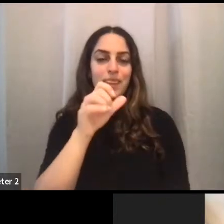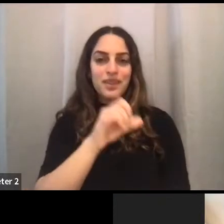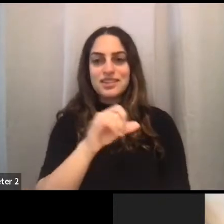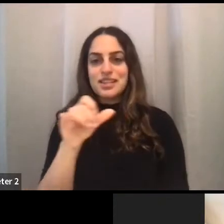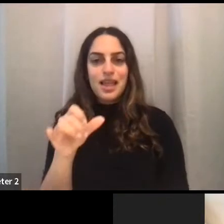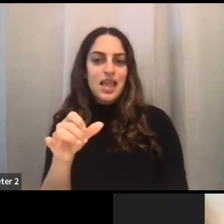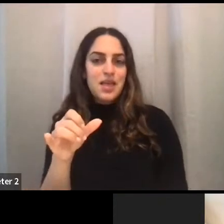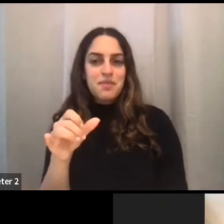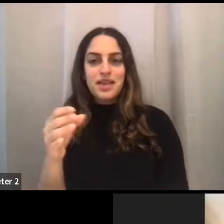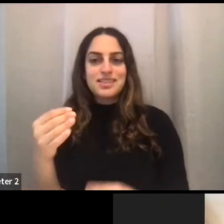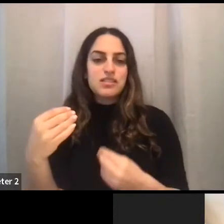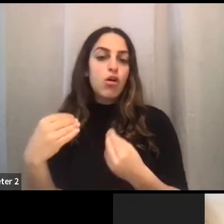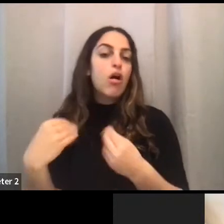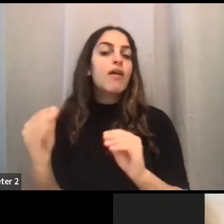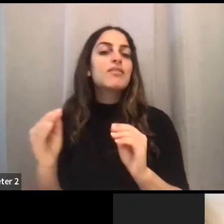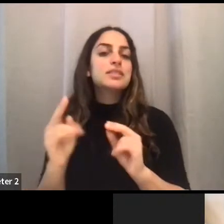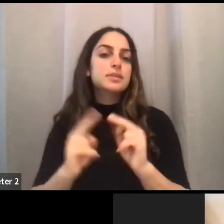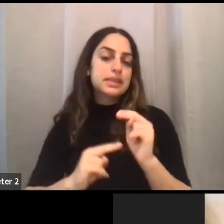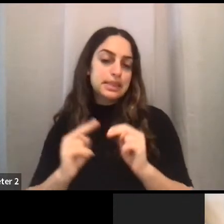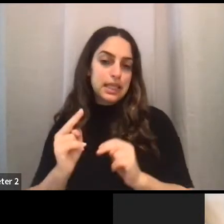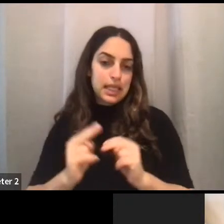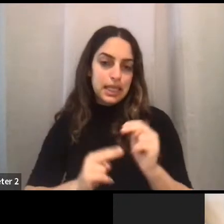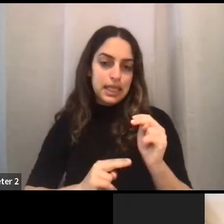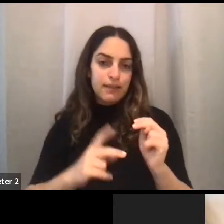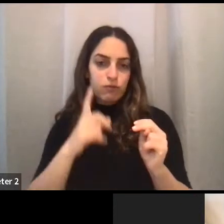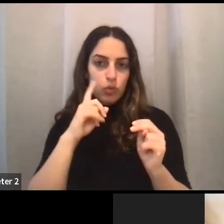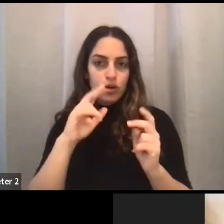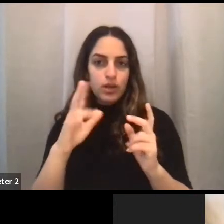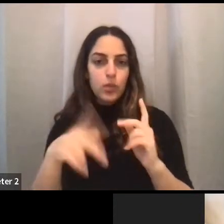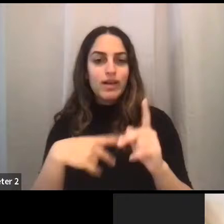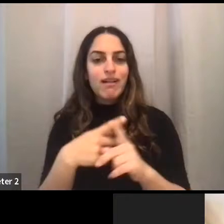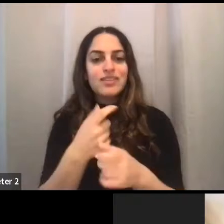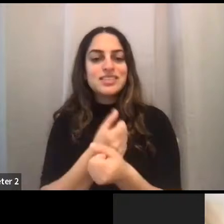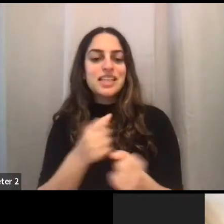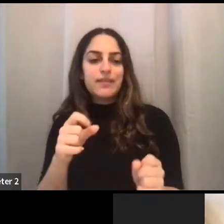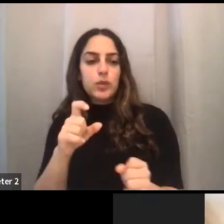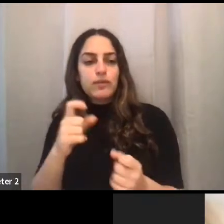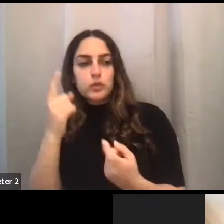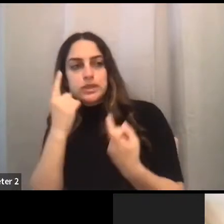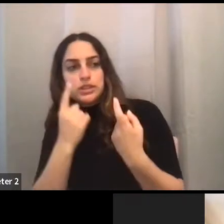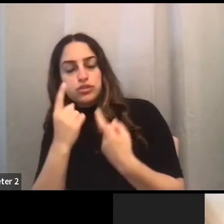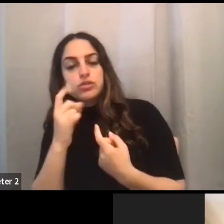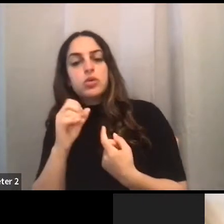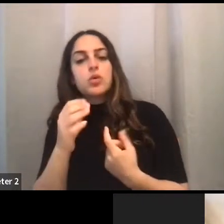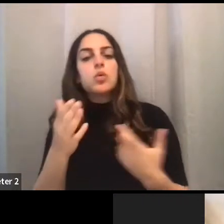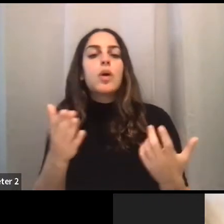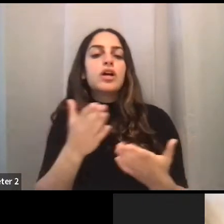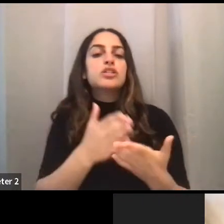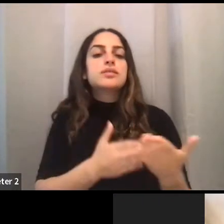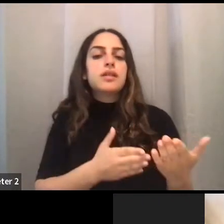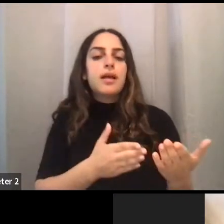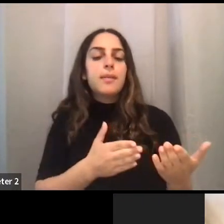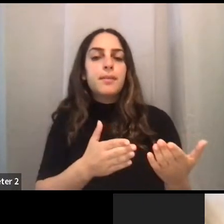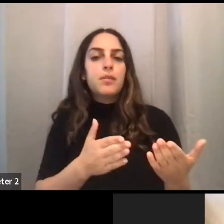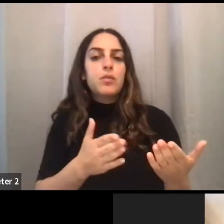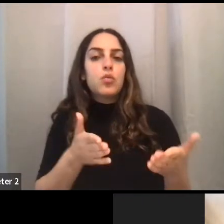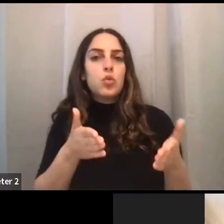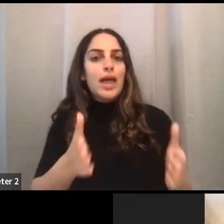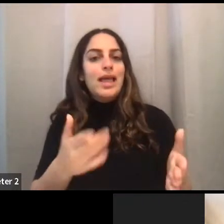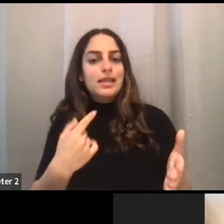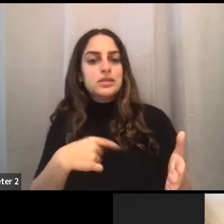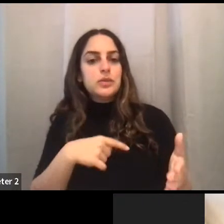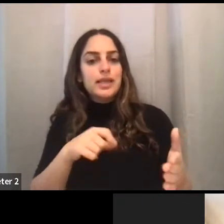a office building in terms of the kinds of safety considerations you might have so what are some sort of tangible ways that we could